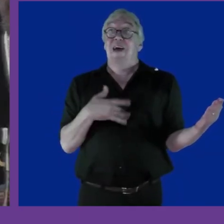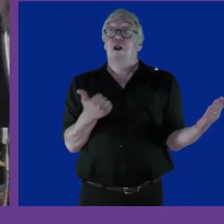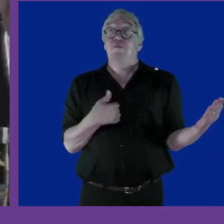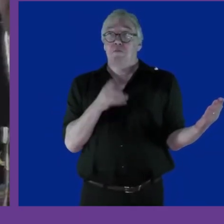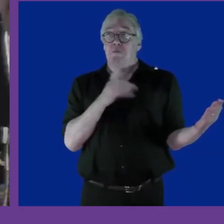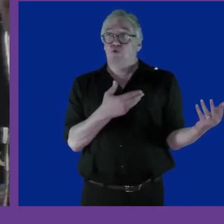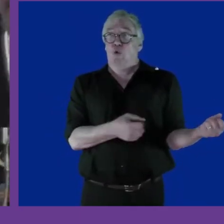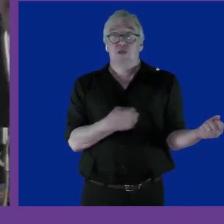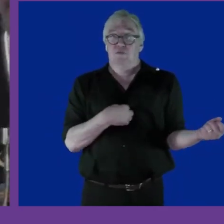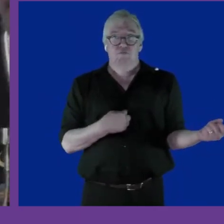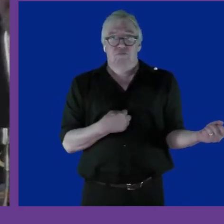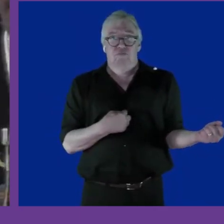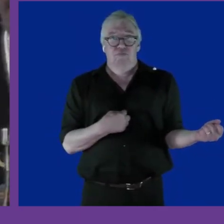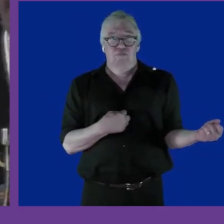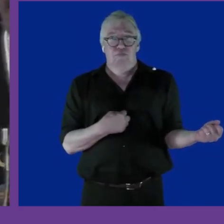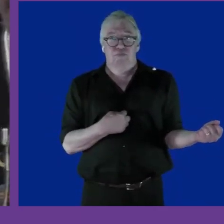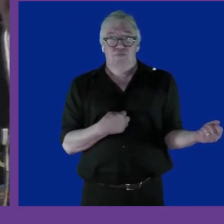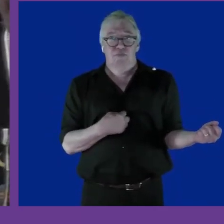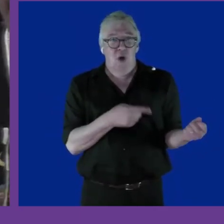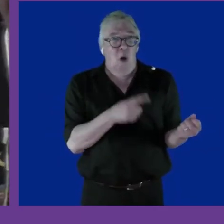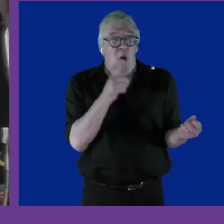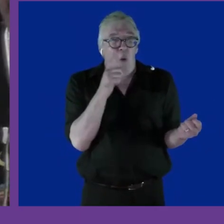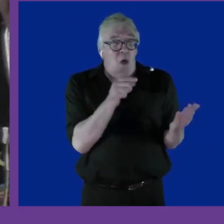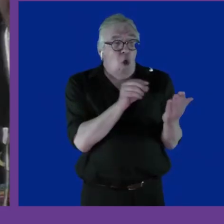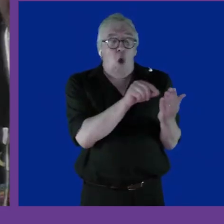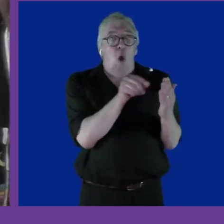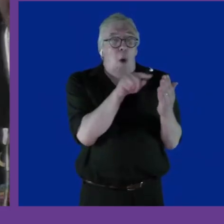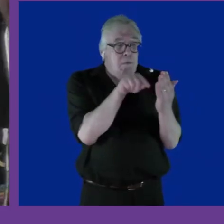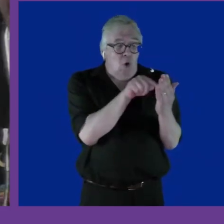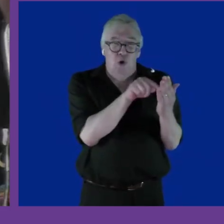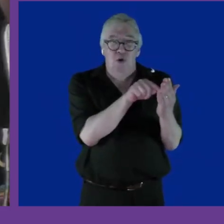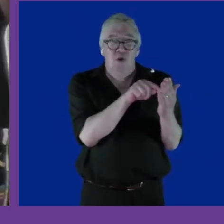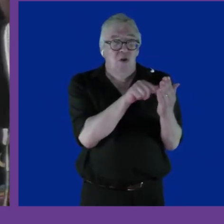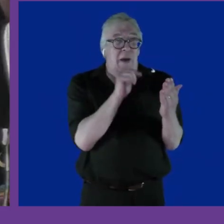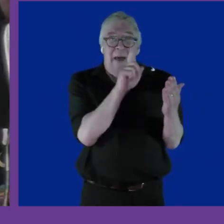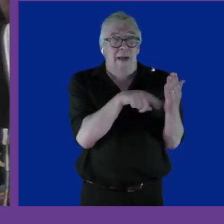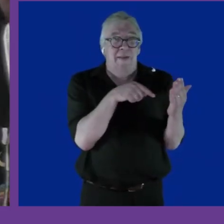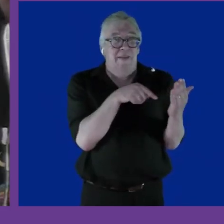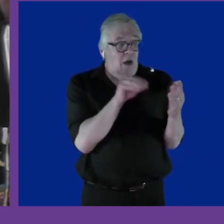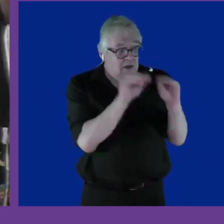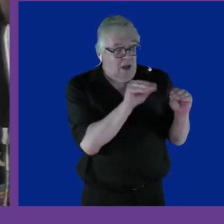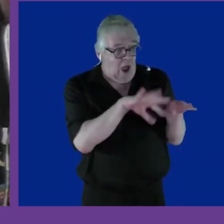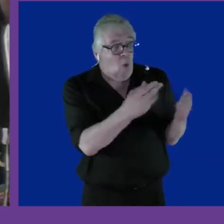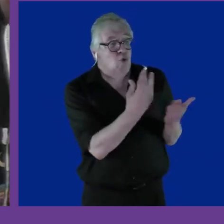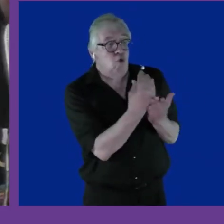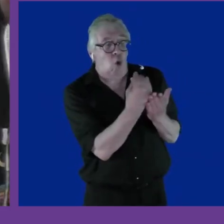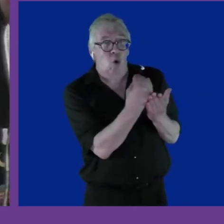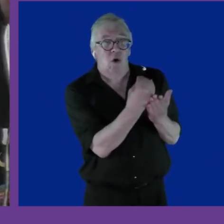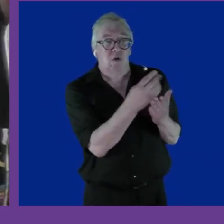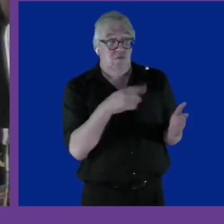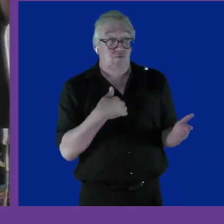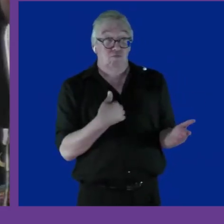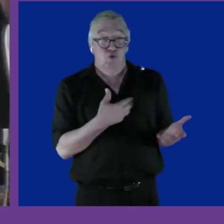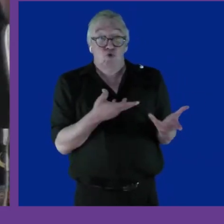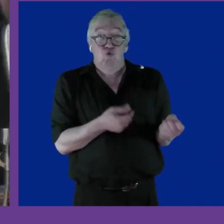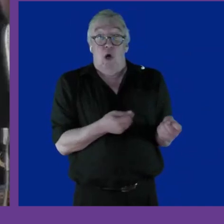trust people who are not able to label a button for a screen reader with my money? So it looks like a very loose and very